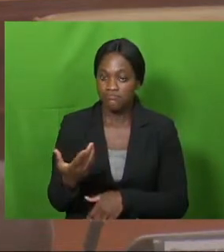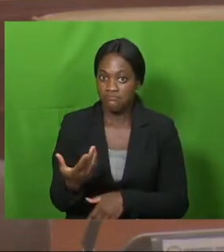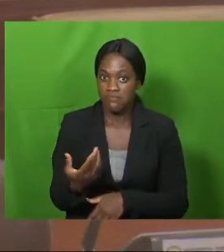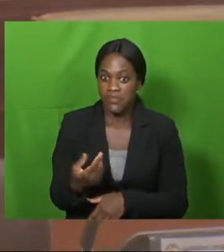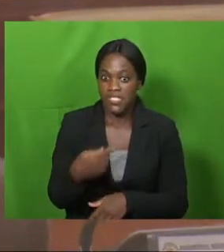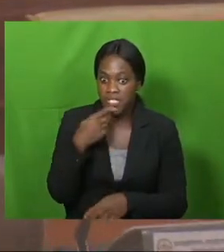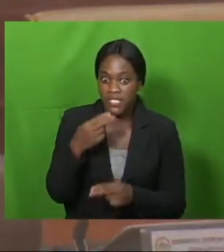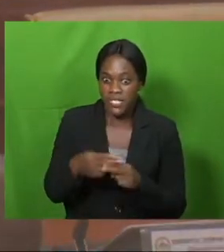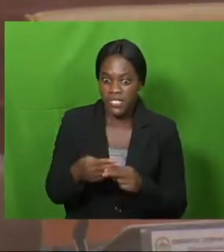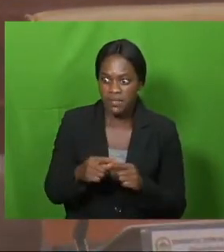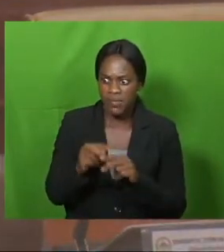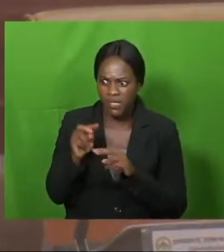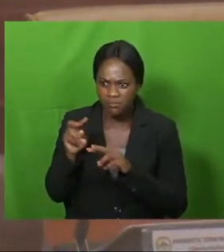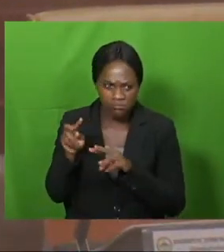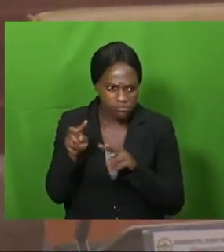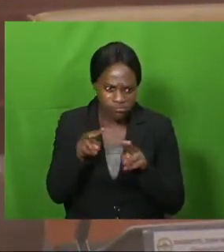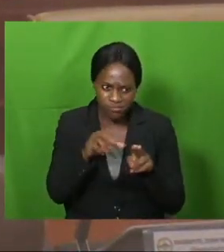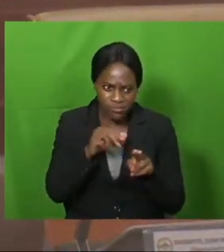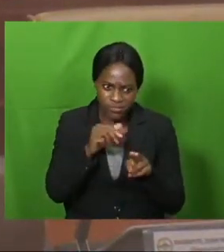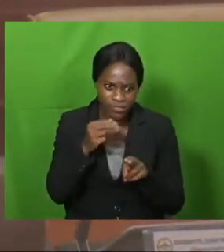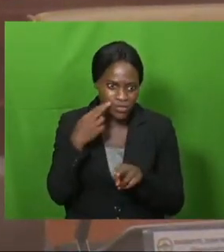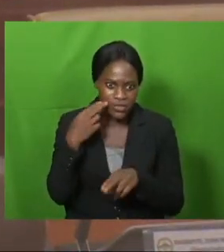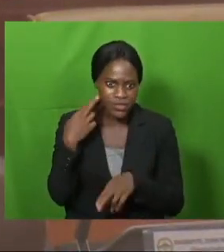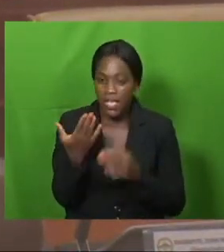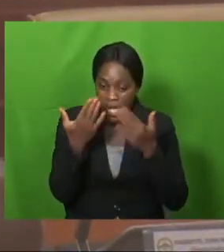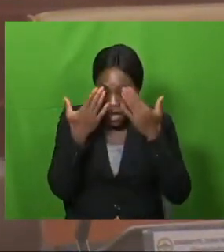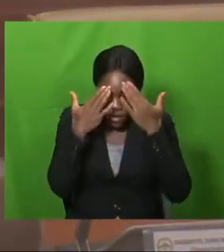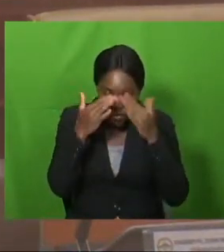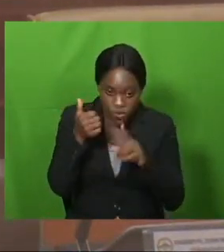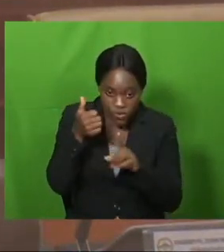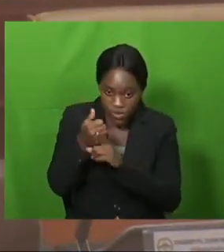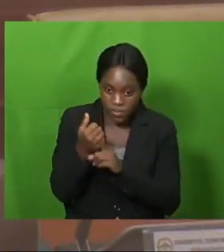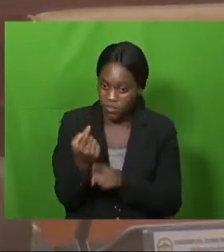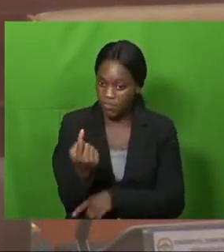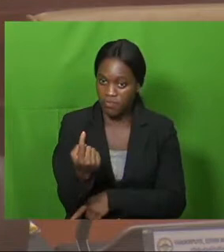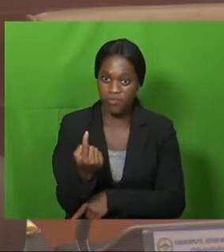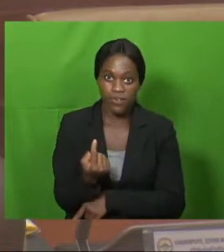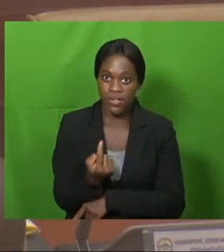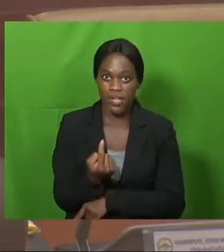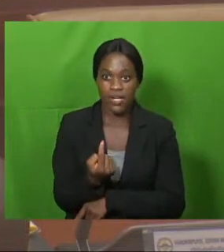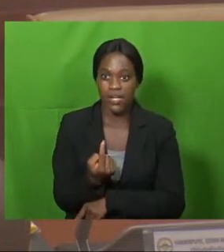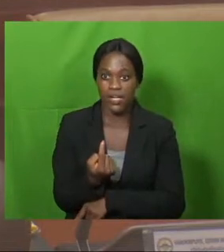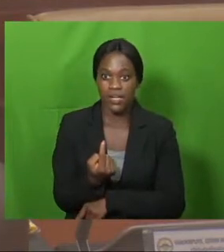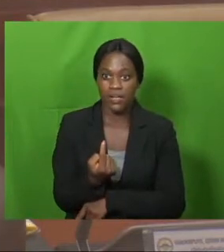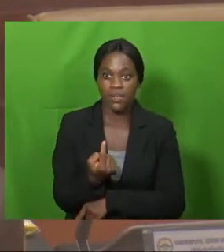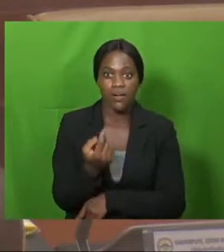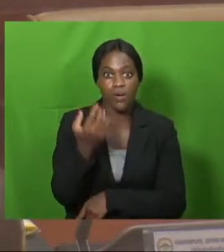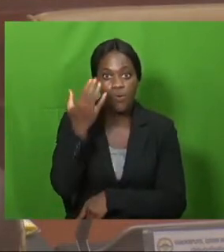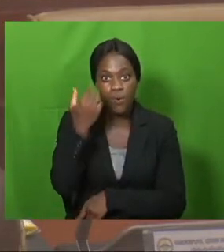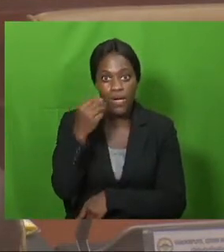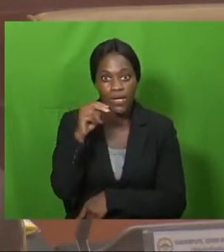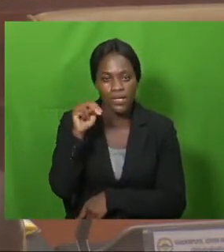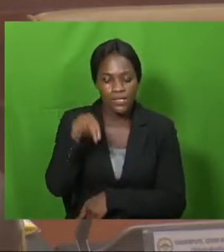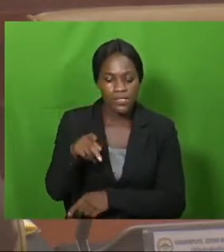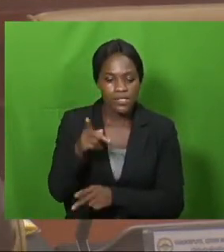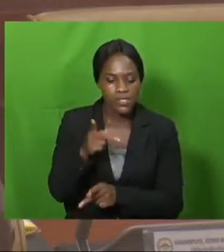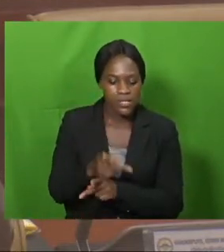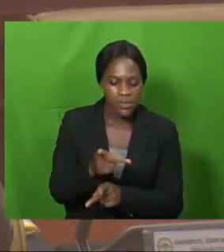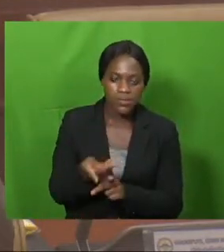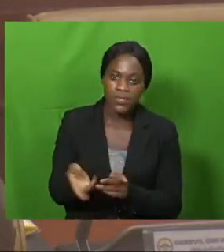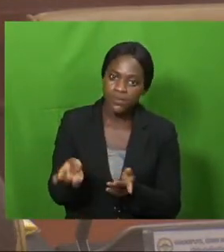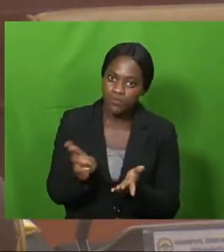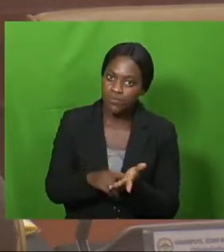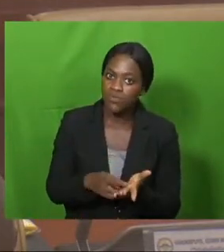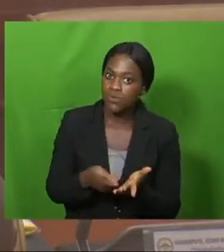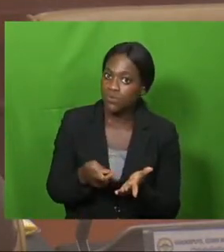the VIP gallery. I don't know if she, because this is a House of Records, and we may